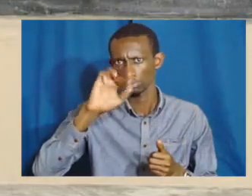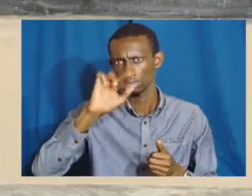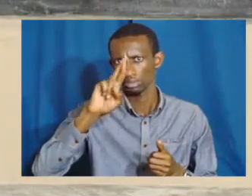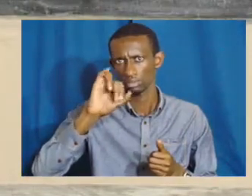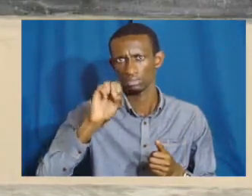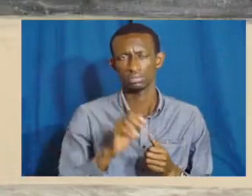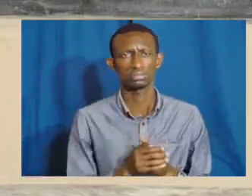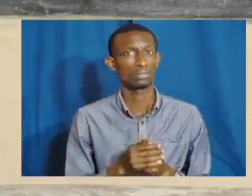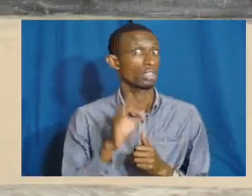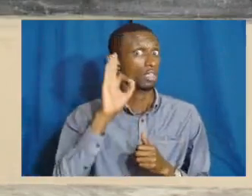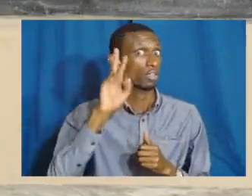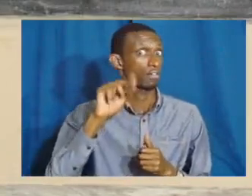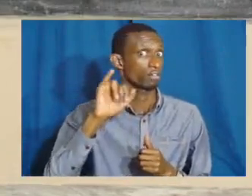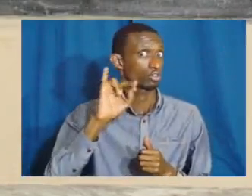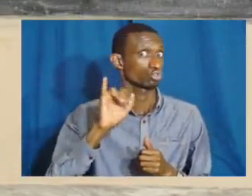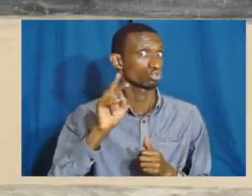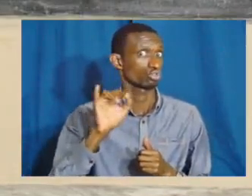isomerism,